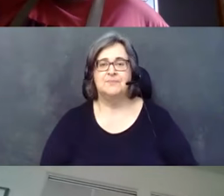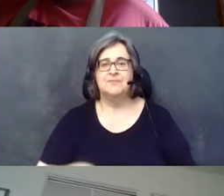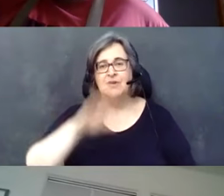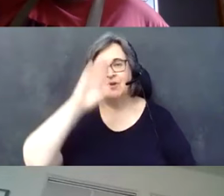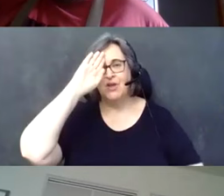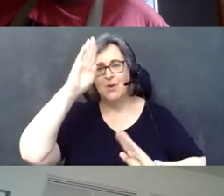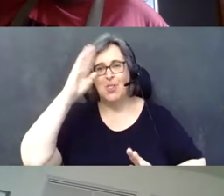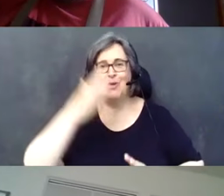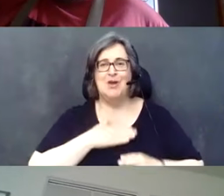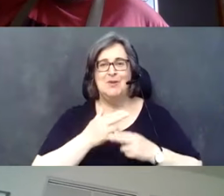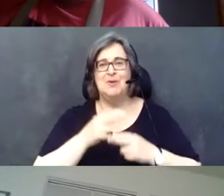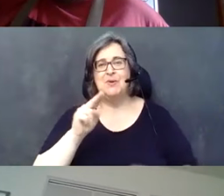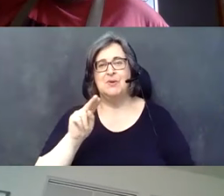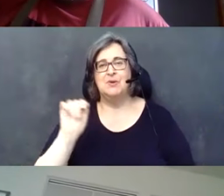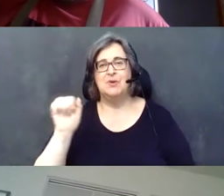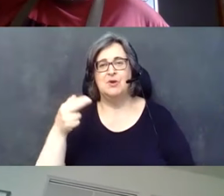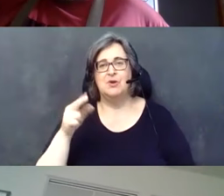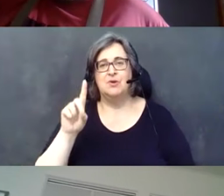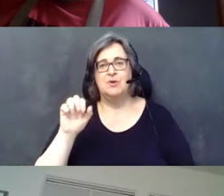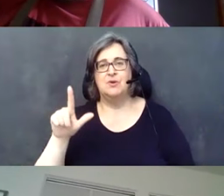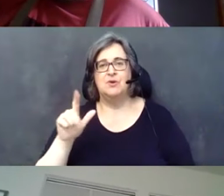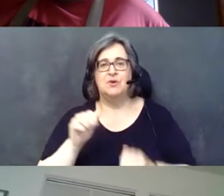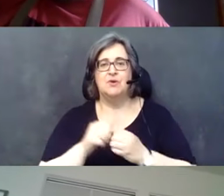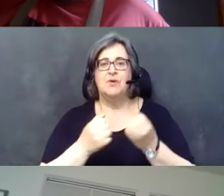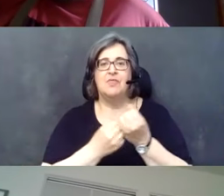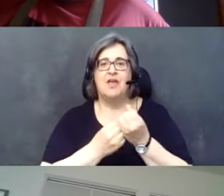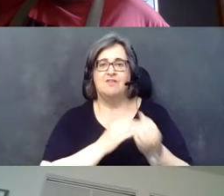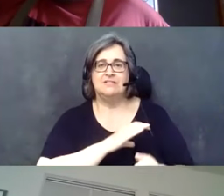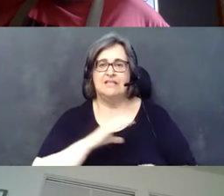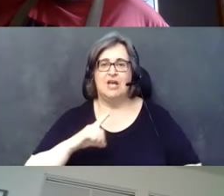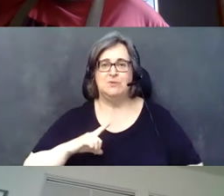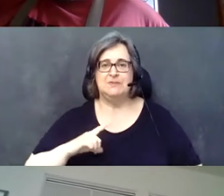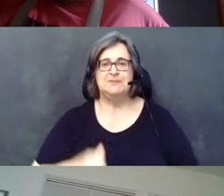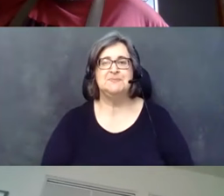Hello, my name is Noah Deal, and I'm a self-advocate from California.